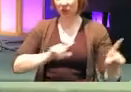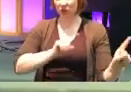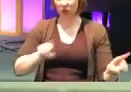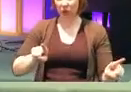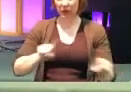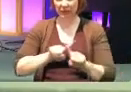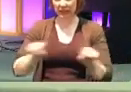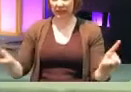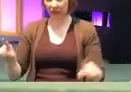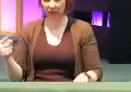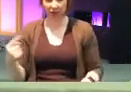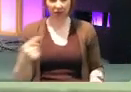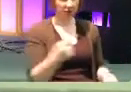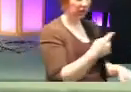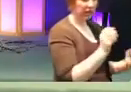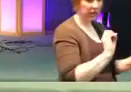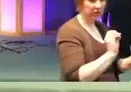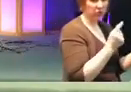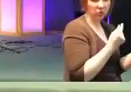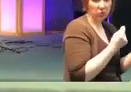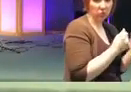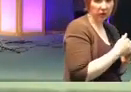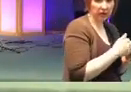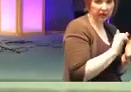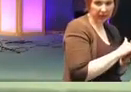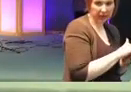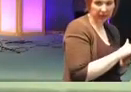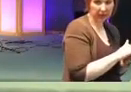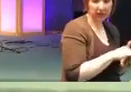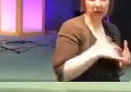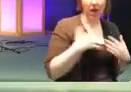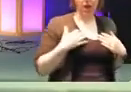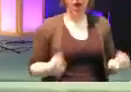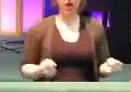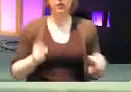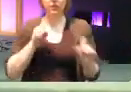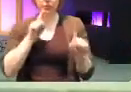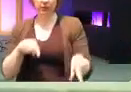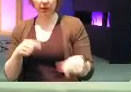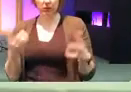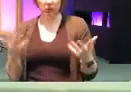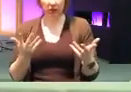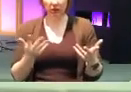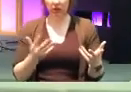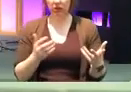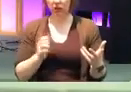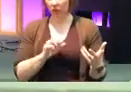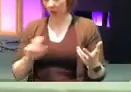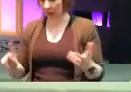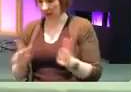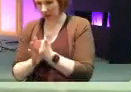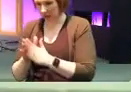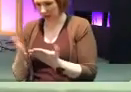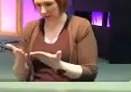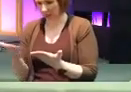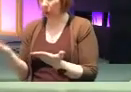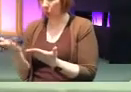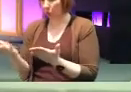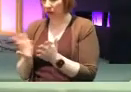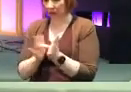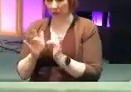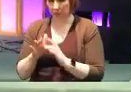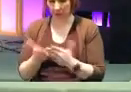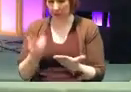direction and saying, we want nothing to do with that. The healthy response to that is come back to Scripture and find out what's the